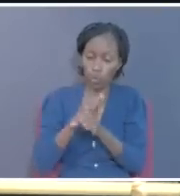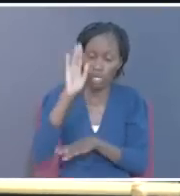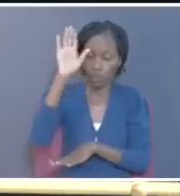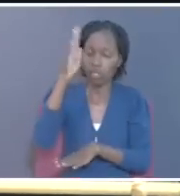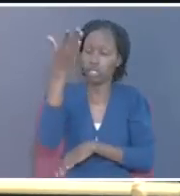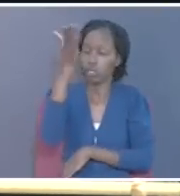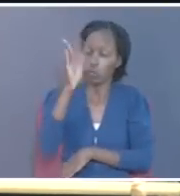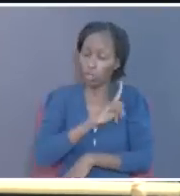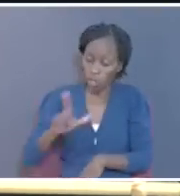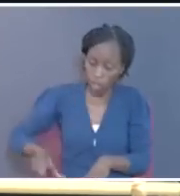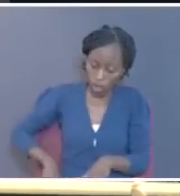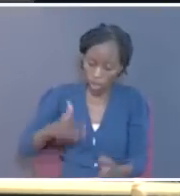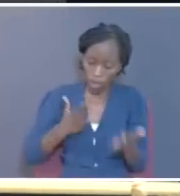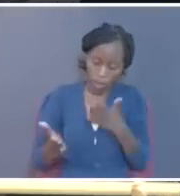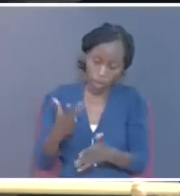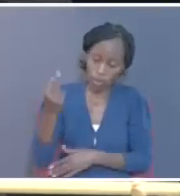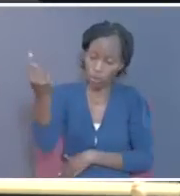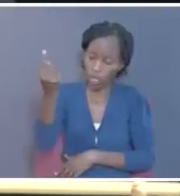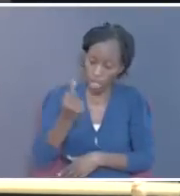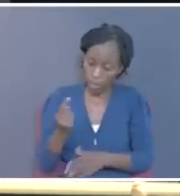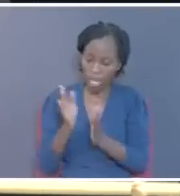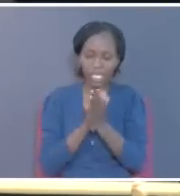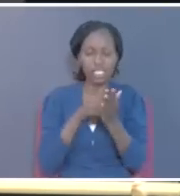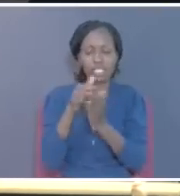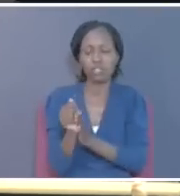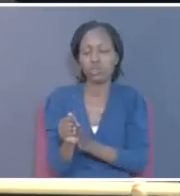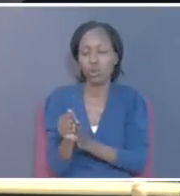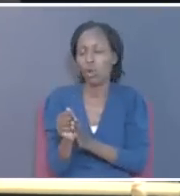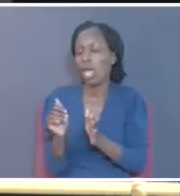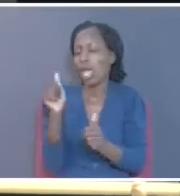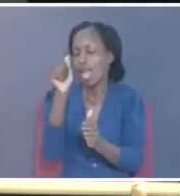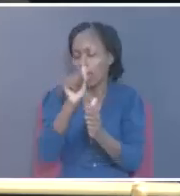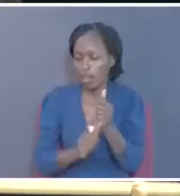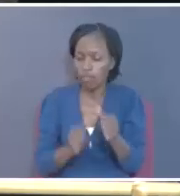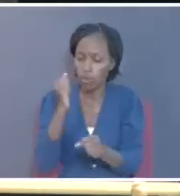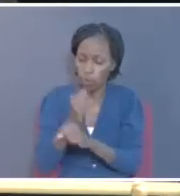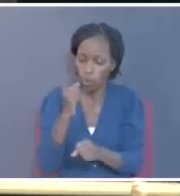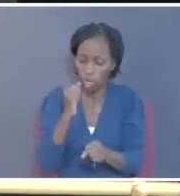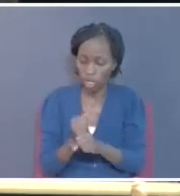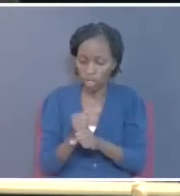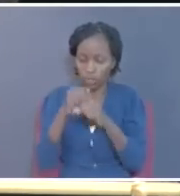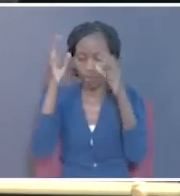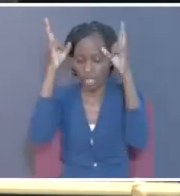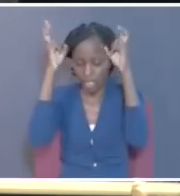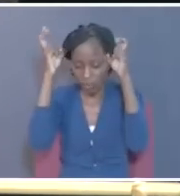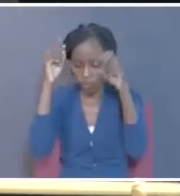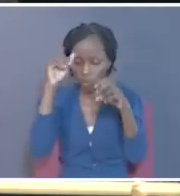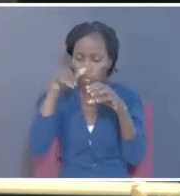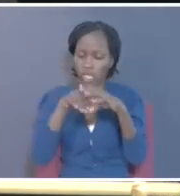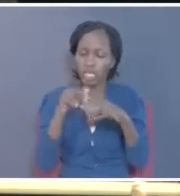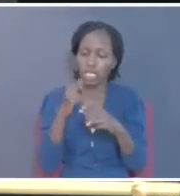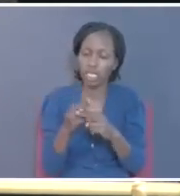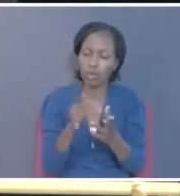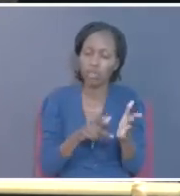God, Lord, may you come and destroy every works of the devourer in the name